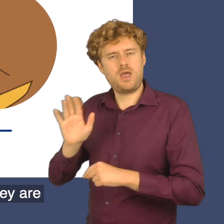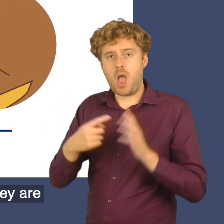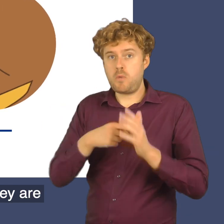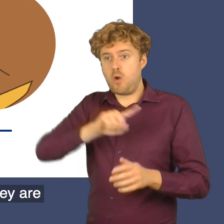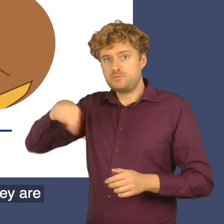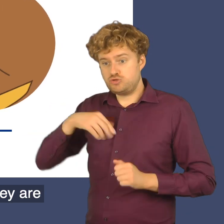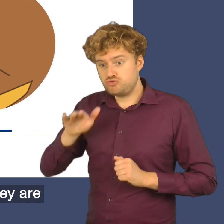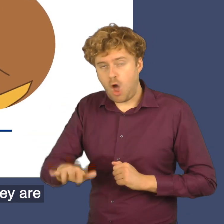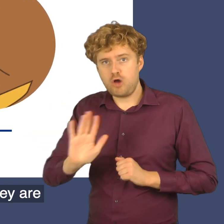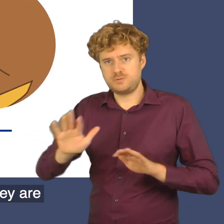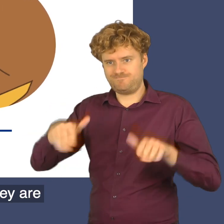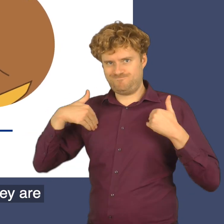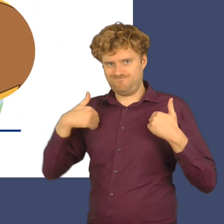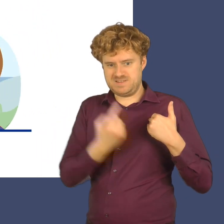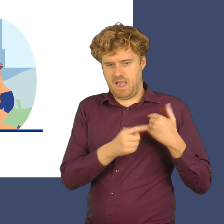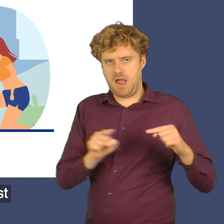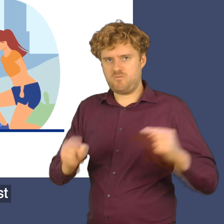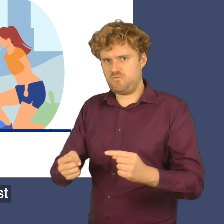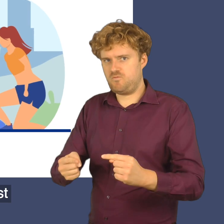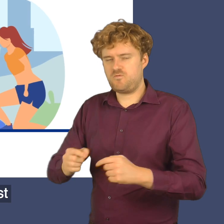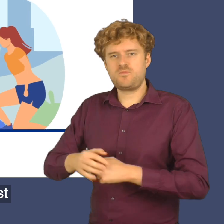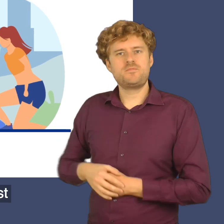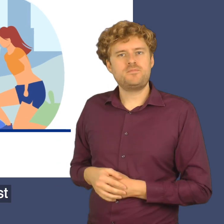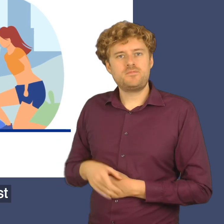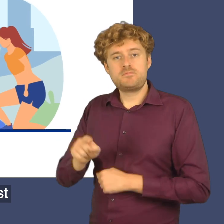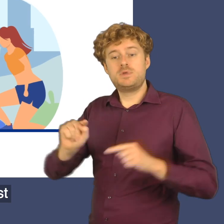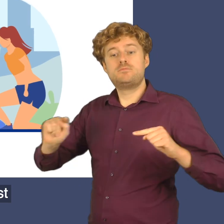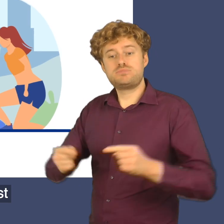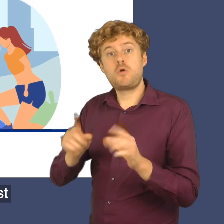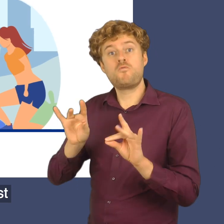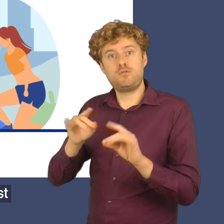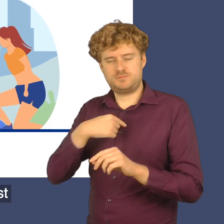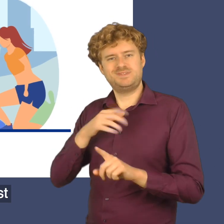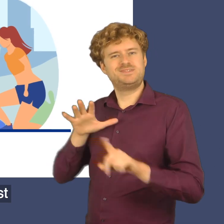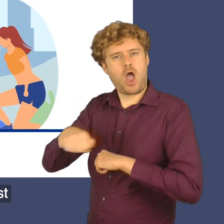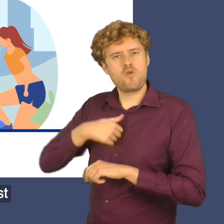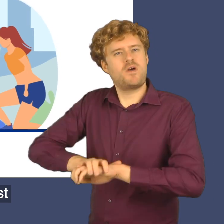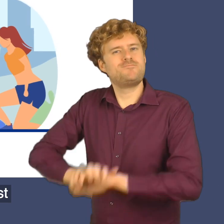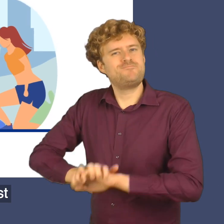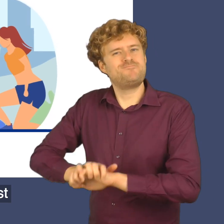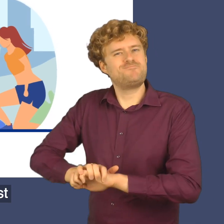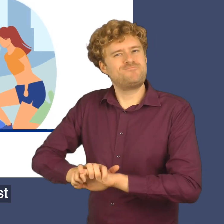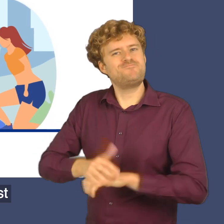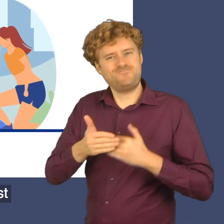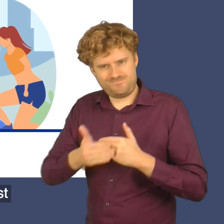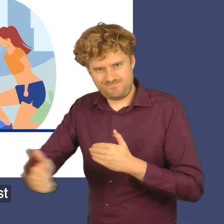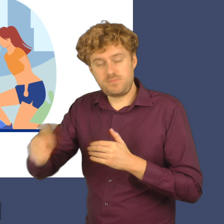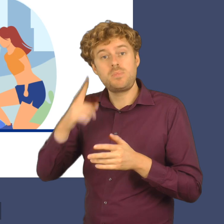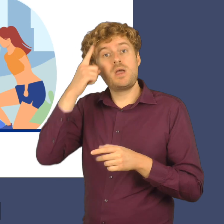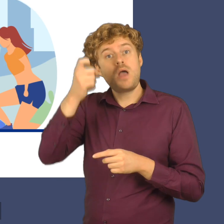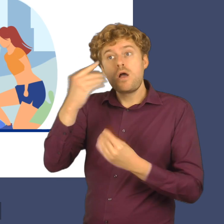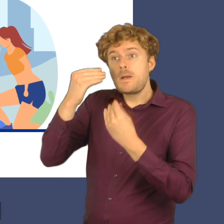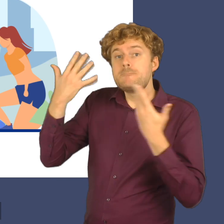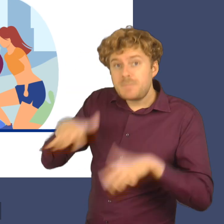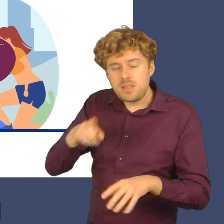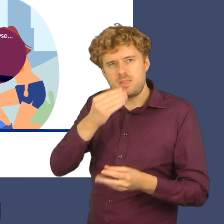the patient while they are being shocked. Step 5. Following the shock, resume chest compressions as soon as possible and